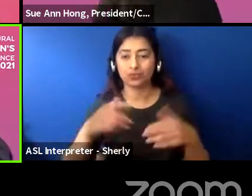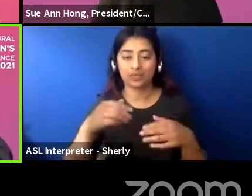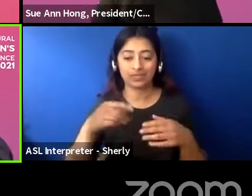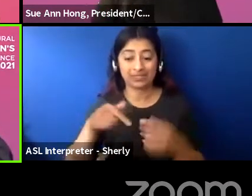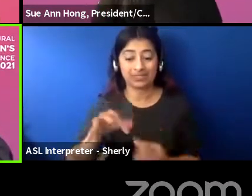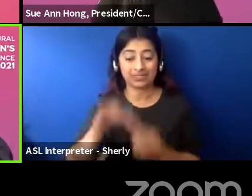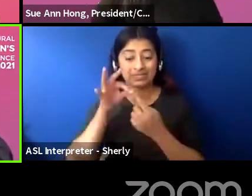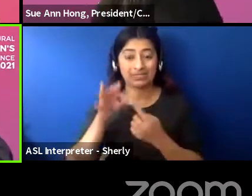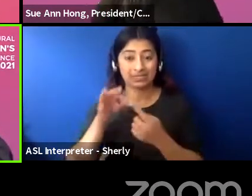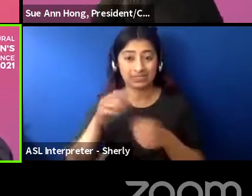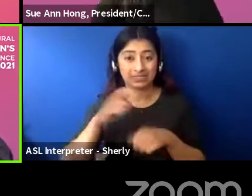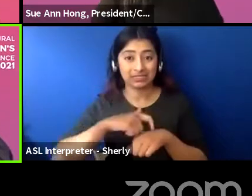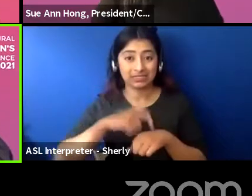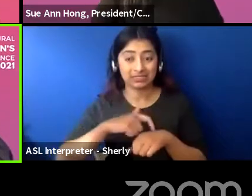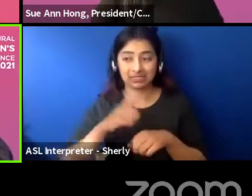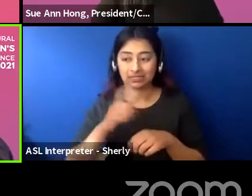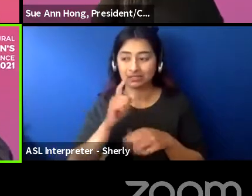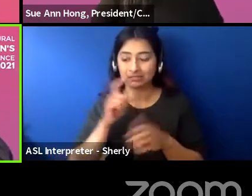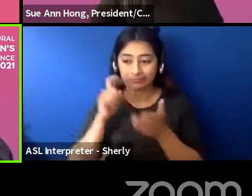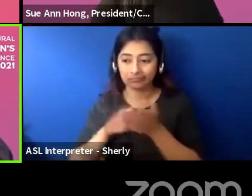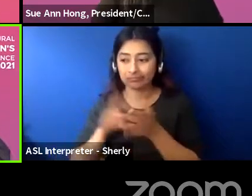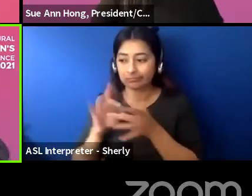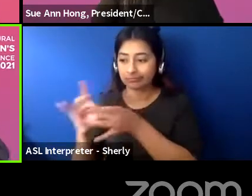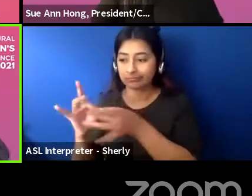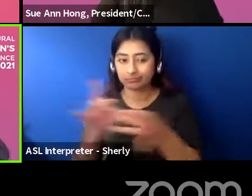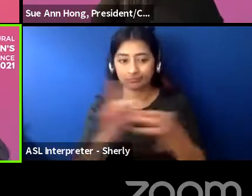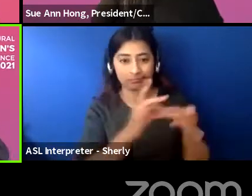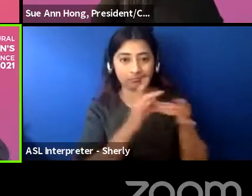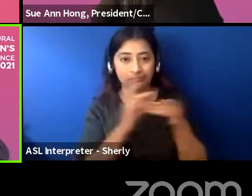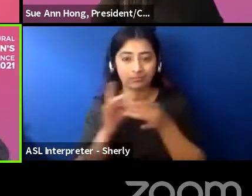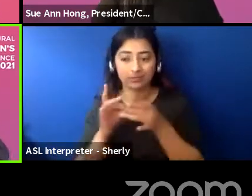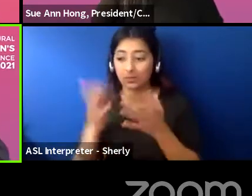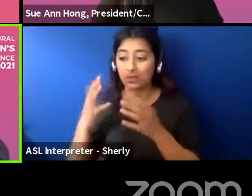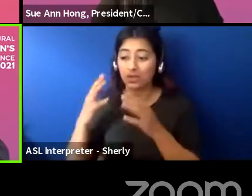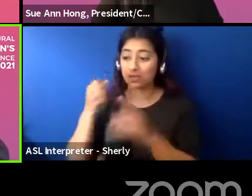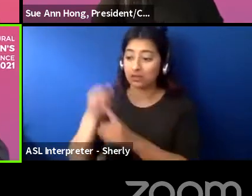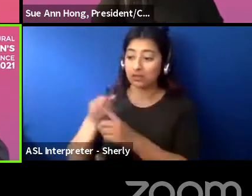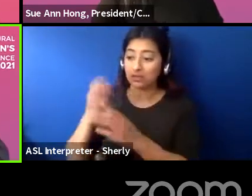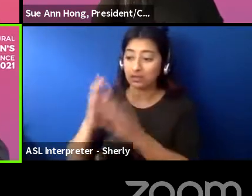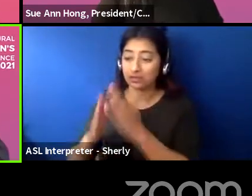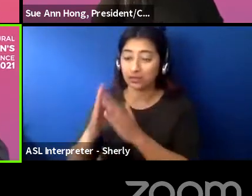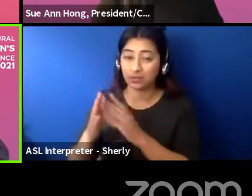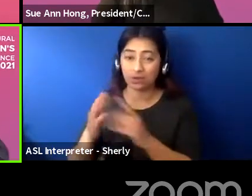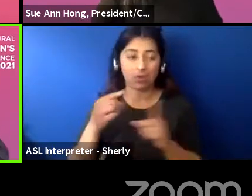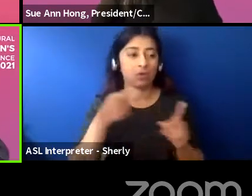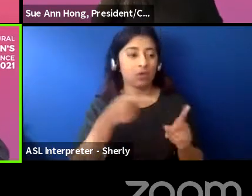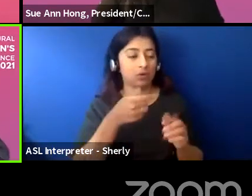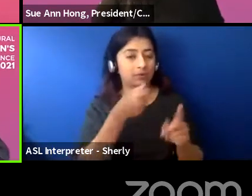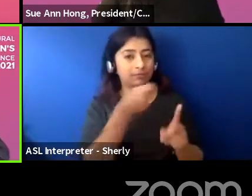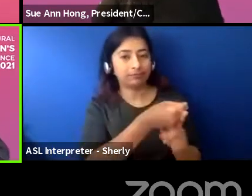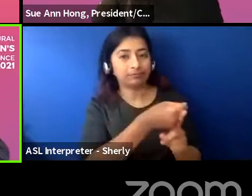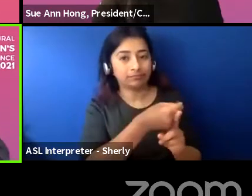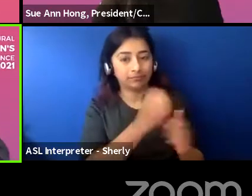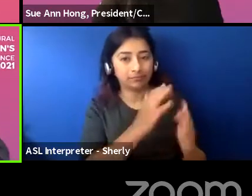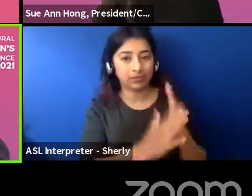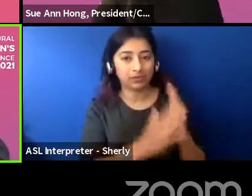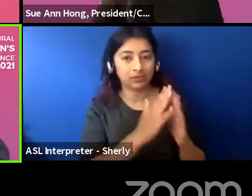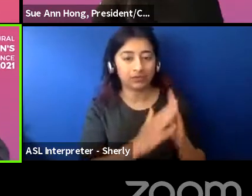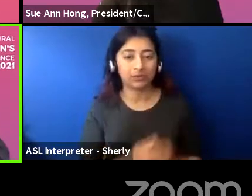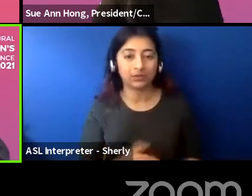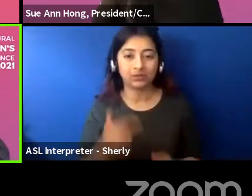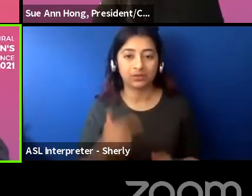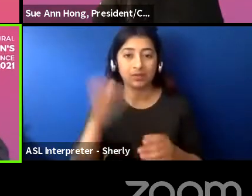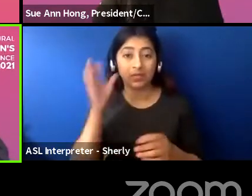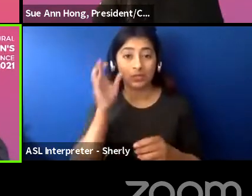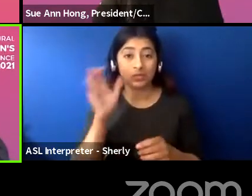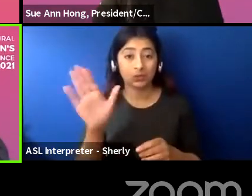are. So what happens in one community absolutely has an impact on the other community. And so as I'm listening to everyone